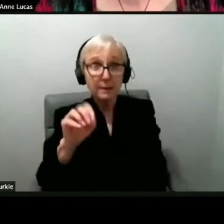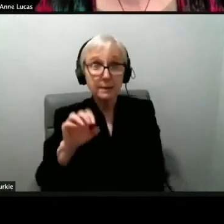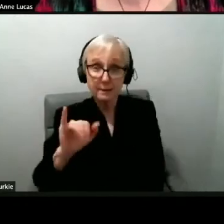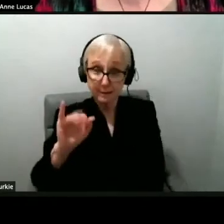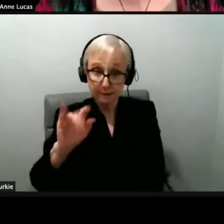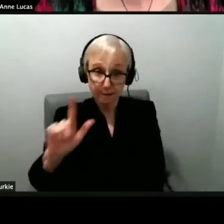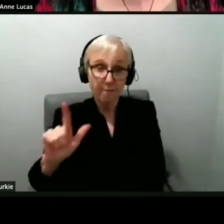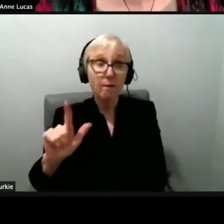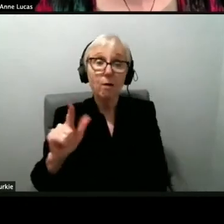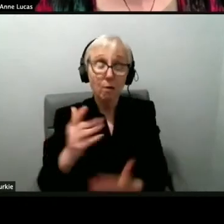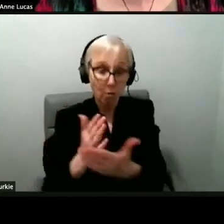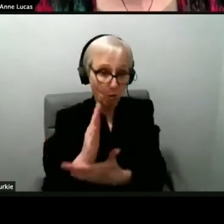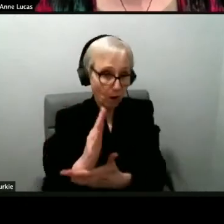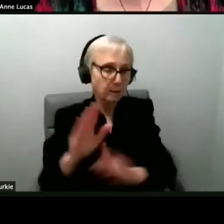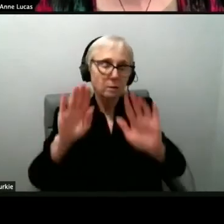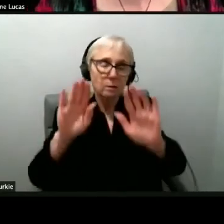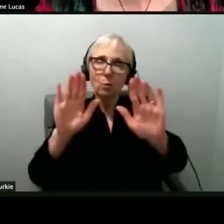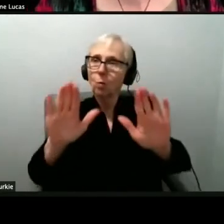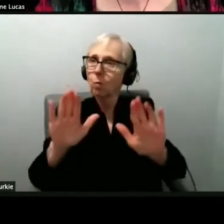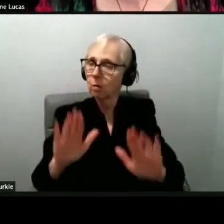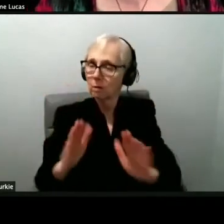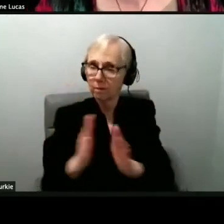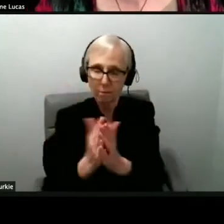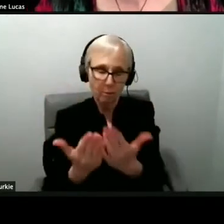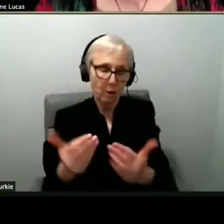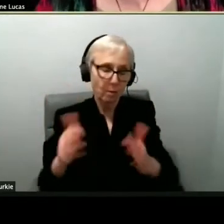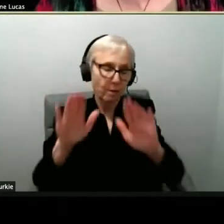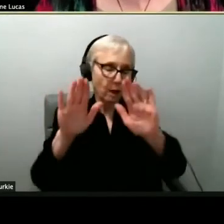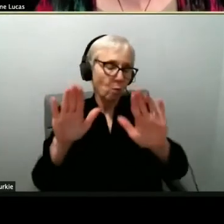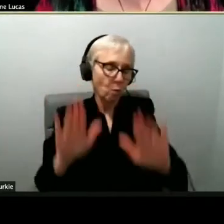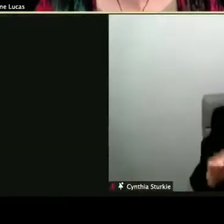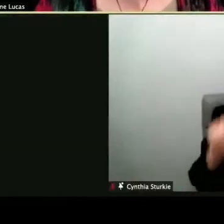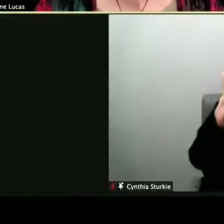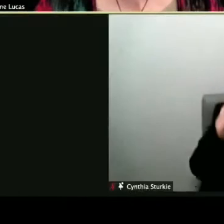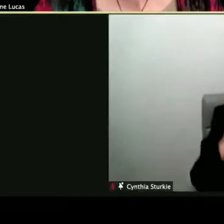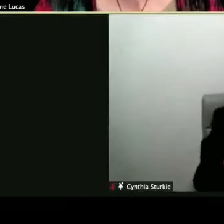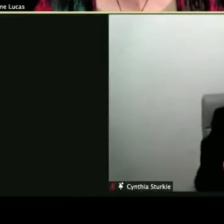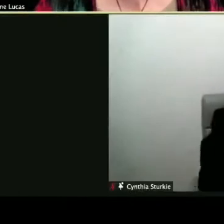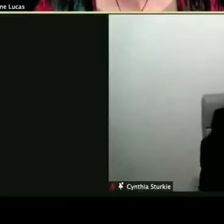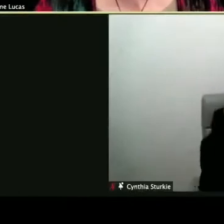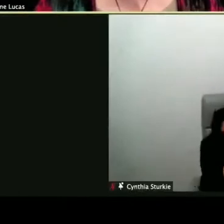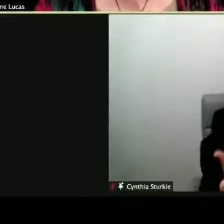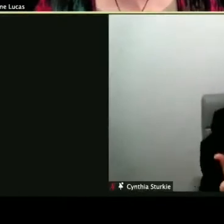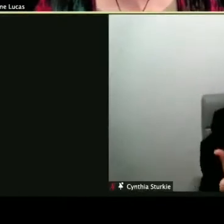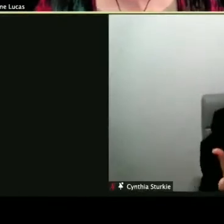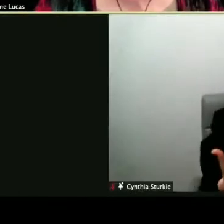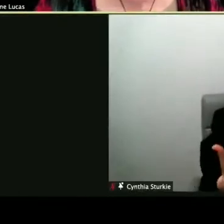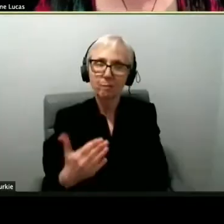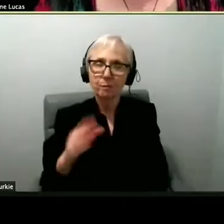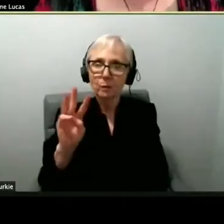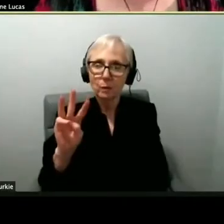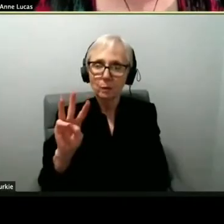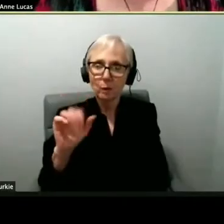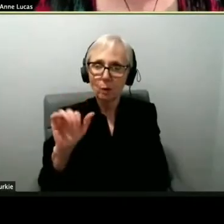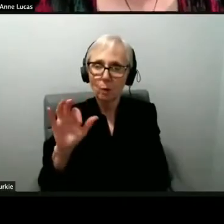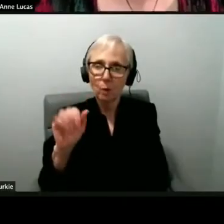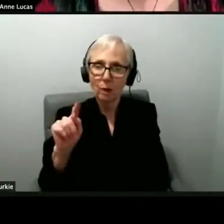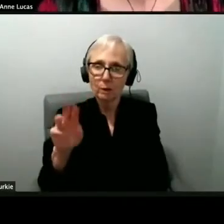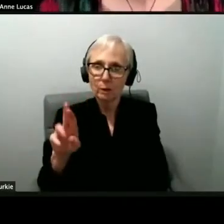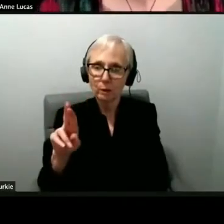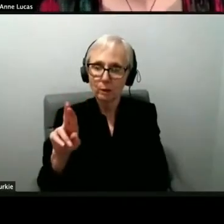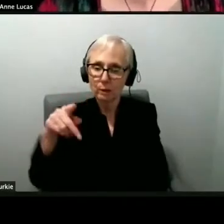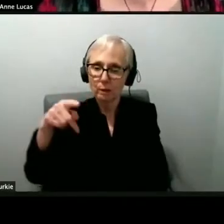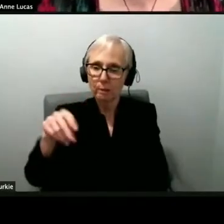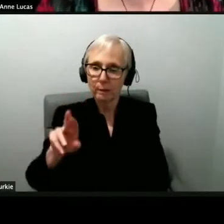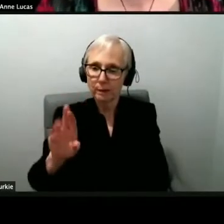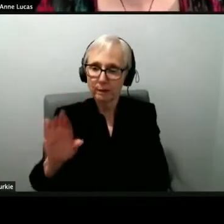by a really great man. I think everybody should read it. Thank you. The next person is Walter Perry.